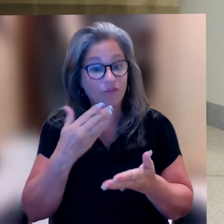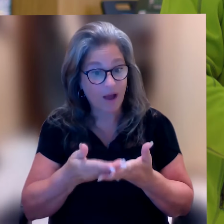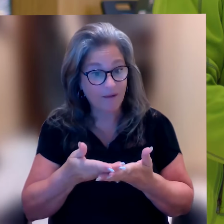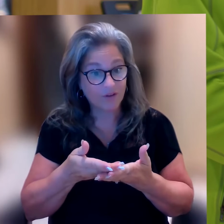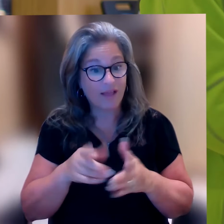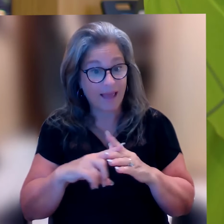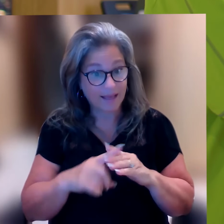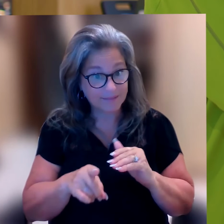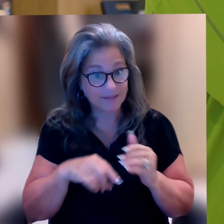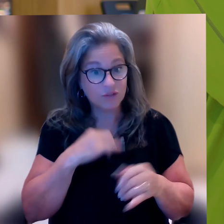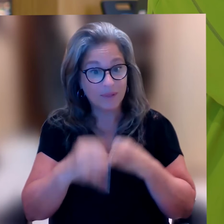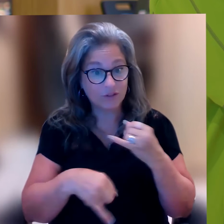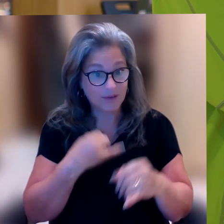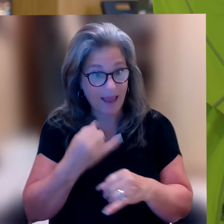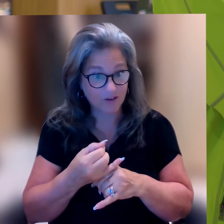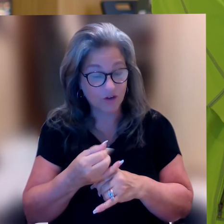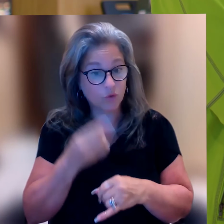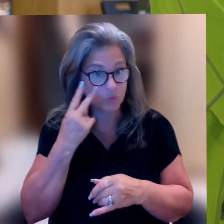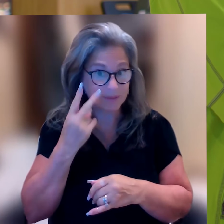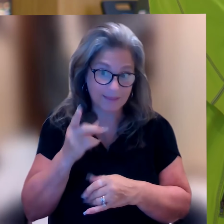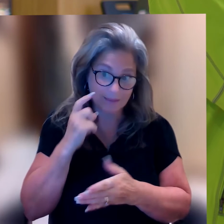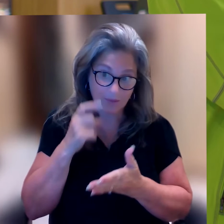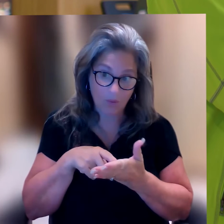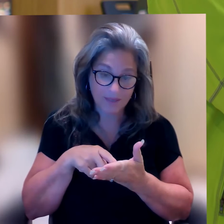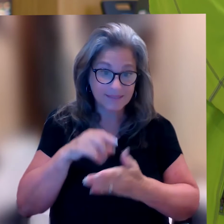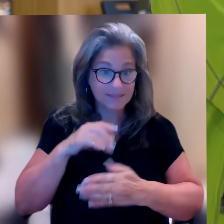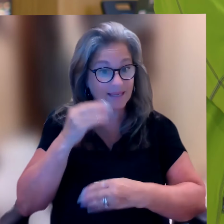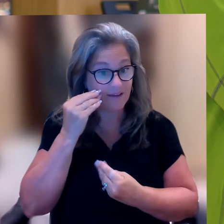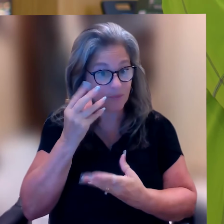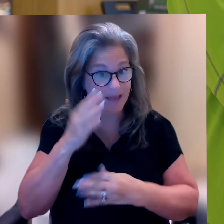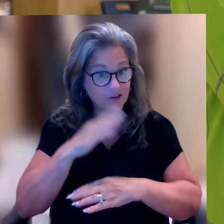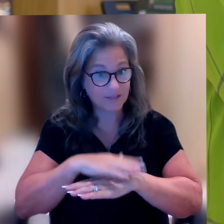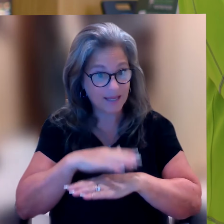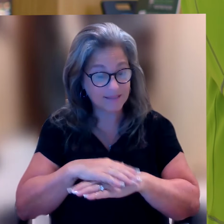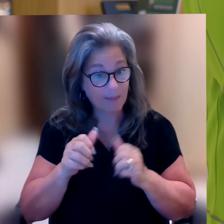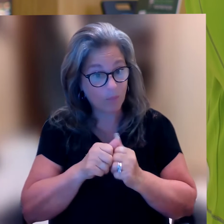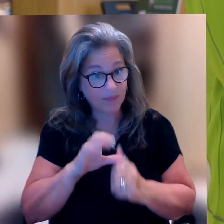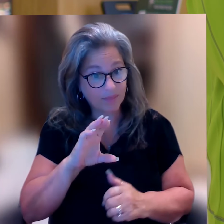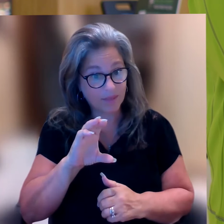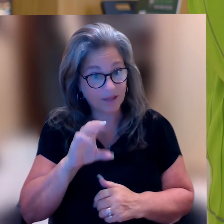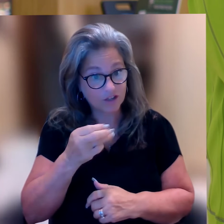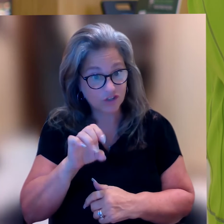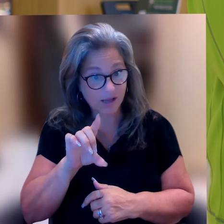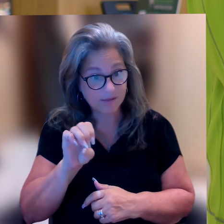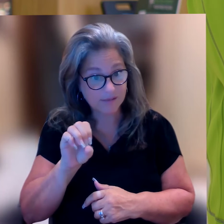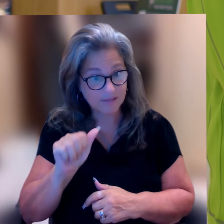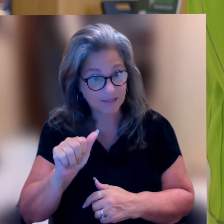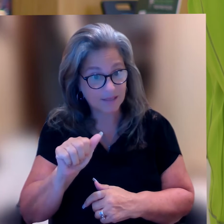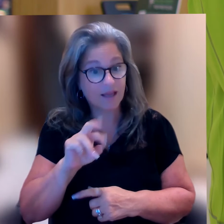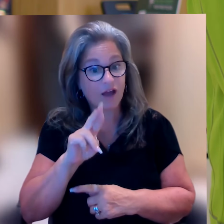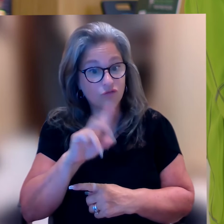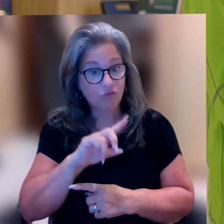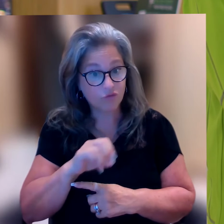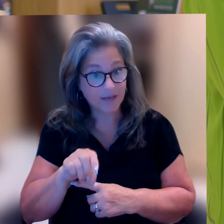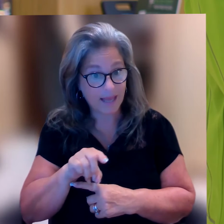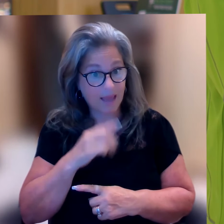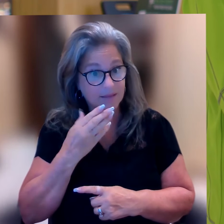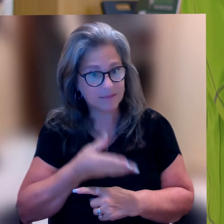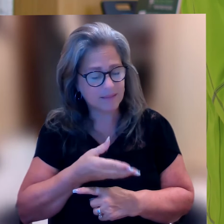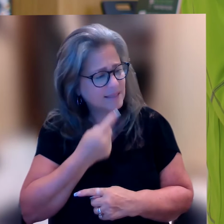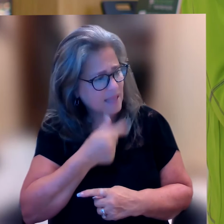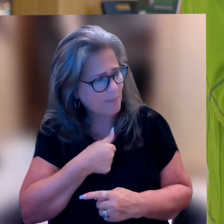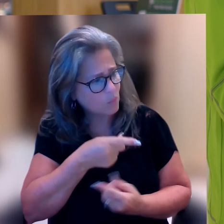where you come in and see the information desk. And I'm with Chelsea Rodriguez, who is actually one of our leaders for our volunteers and our information desk. Tell me a